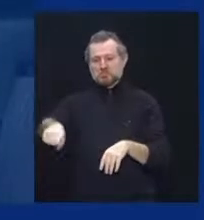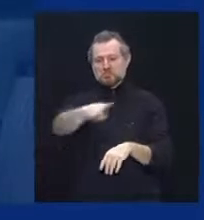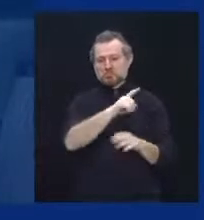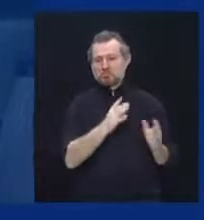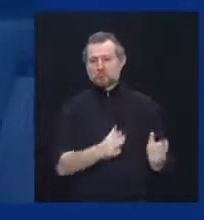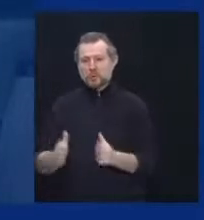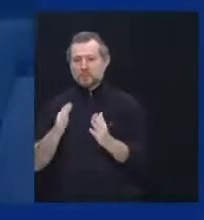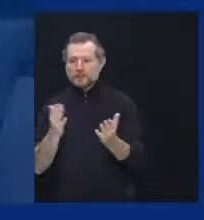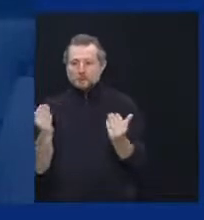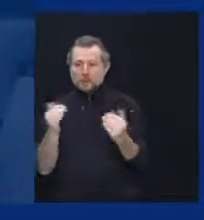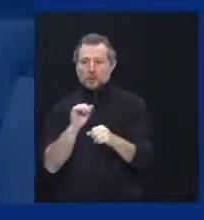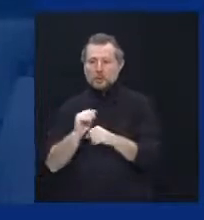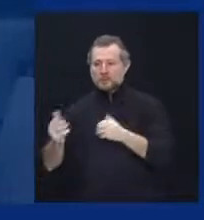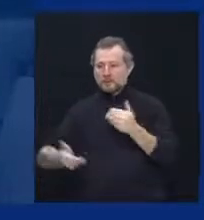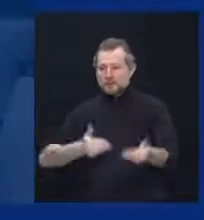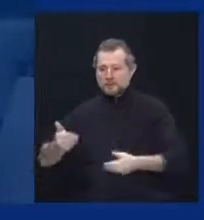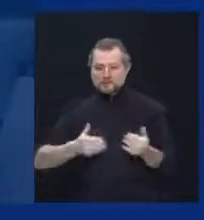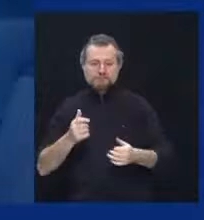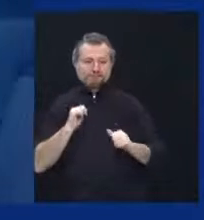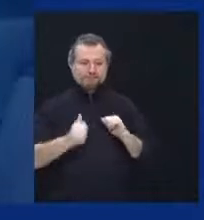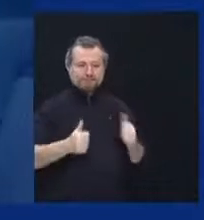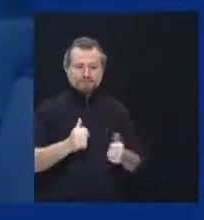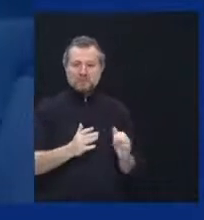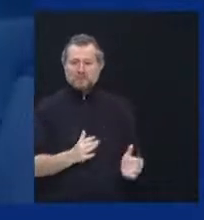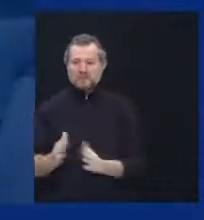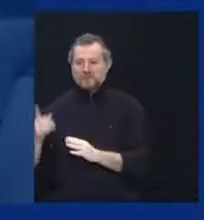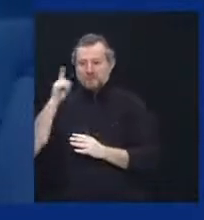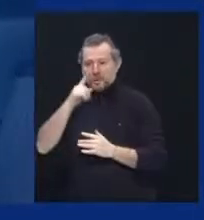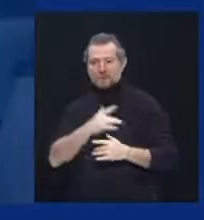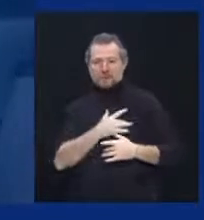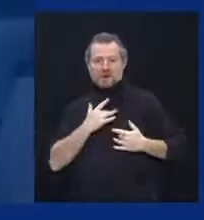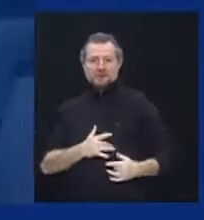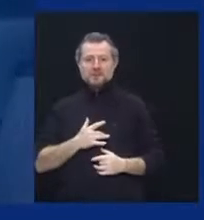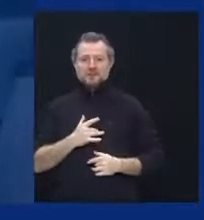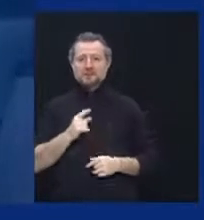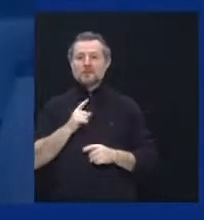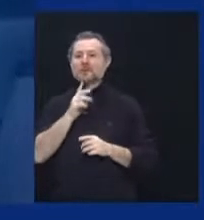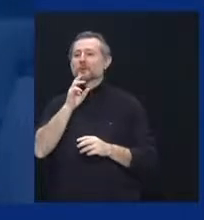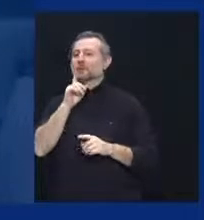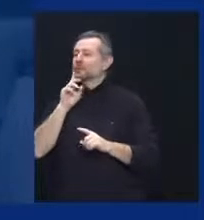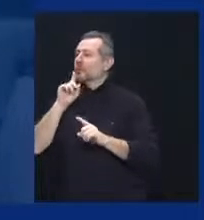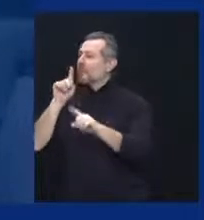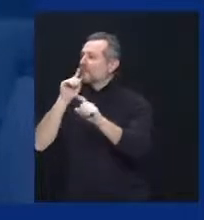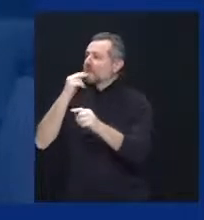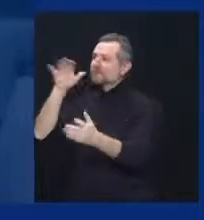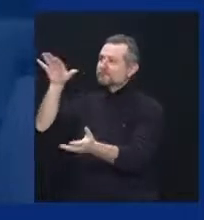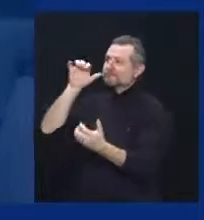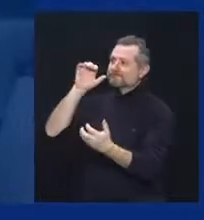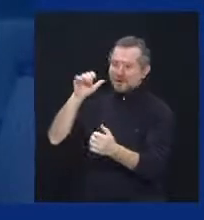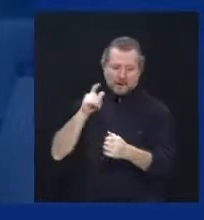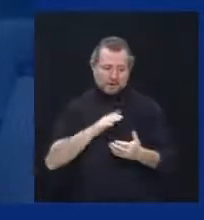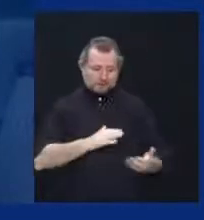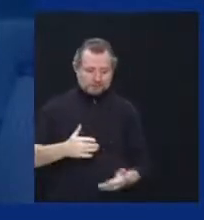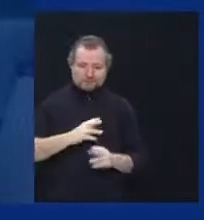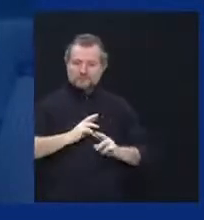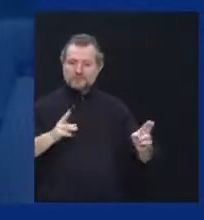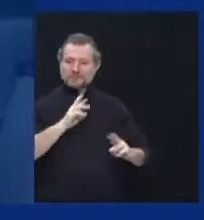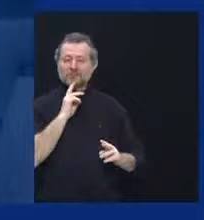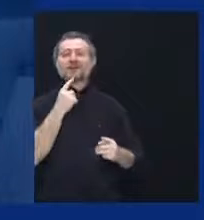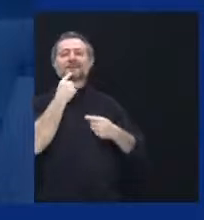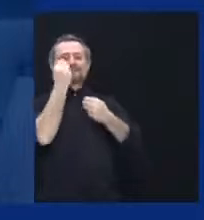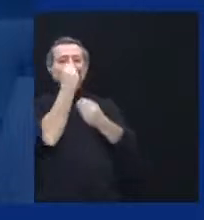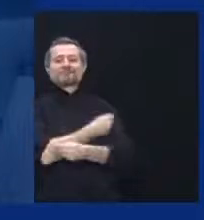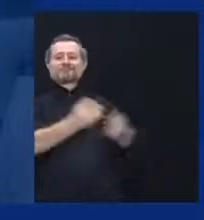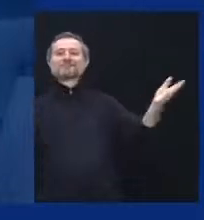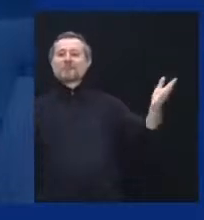workers, they can get up to speed for indoor dining, order supplies, et cetera. So we're saying indoor dining